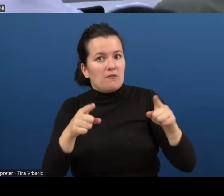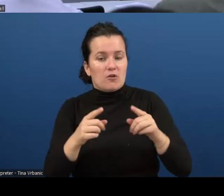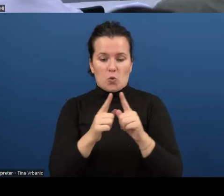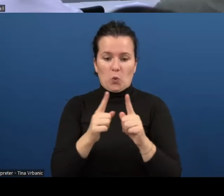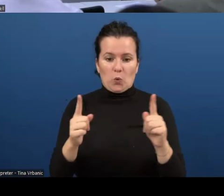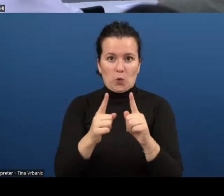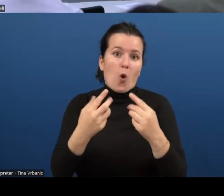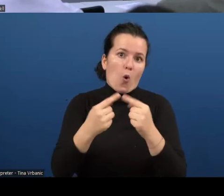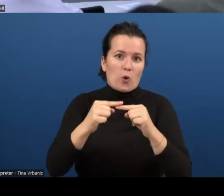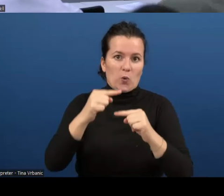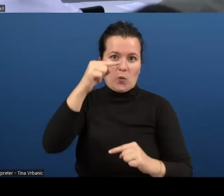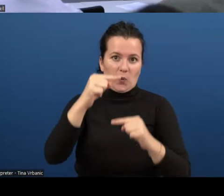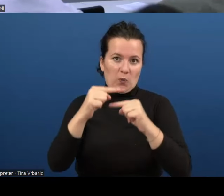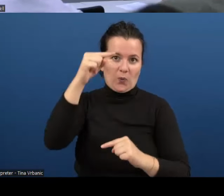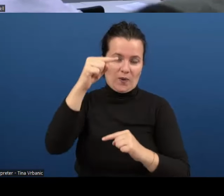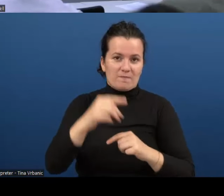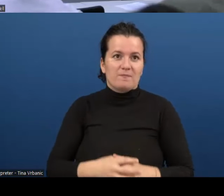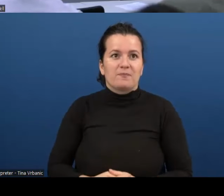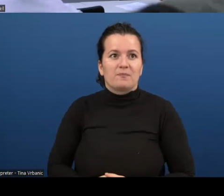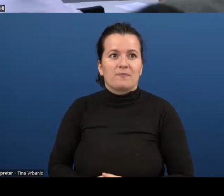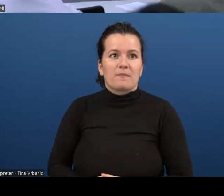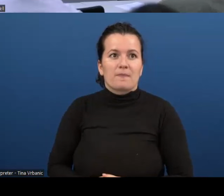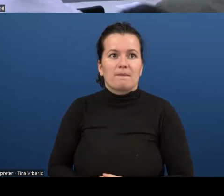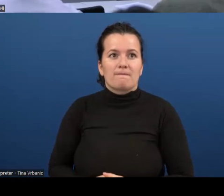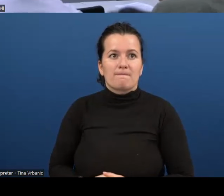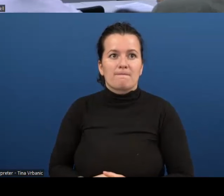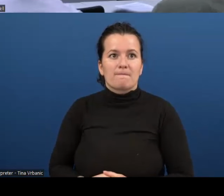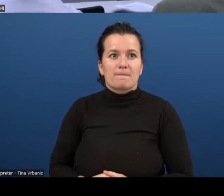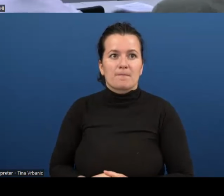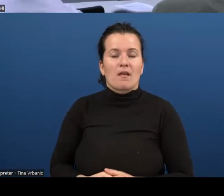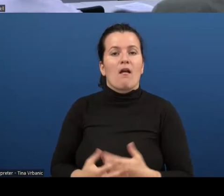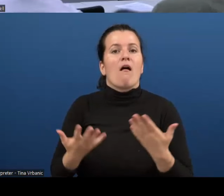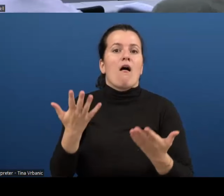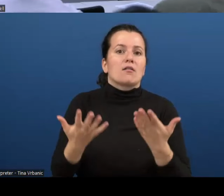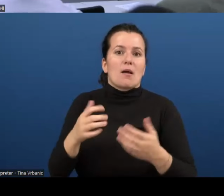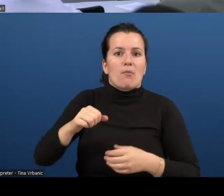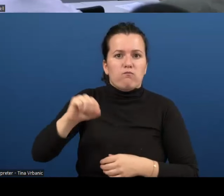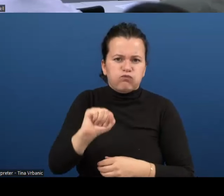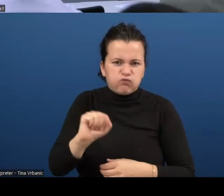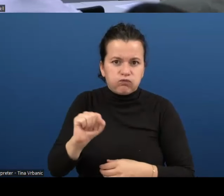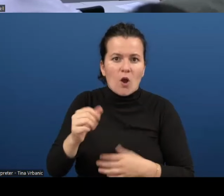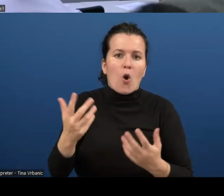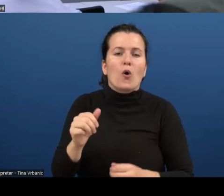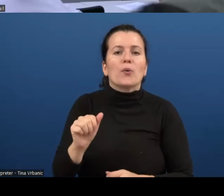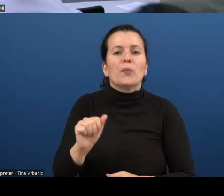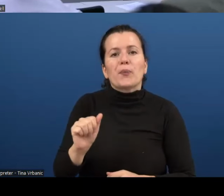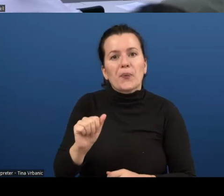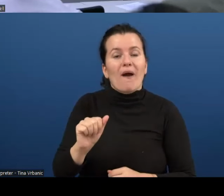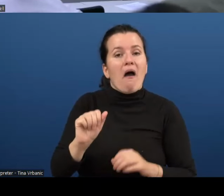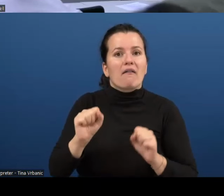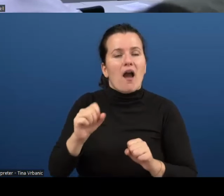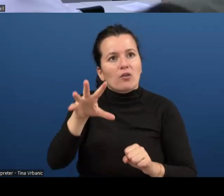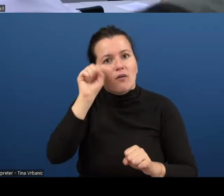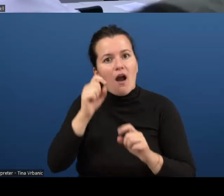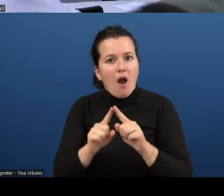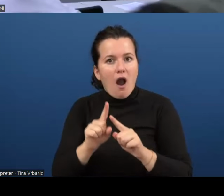And intensity influences direction perception. And then, well, the